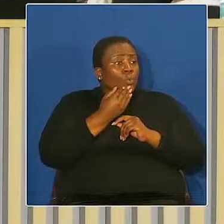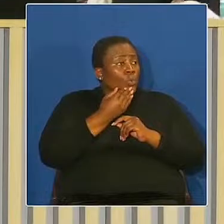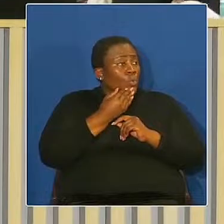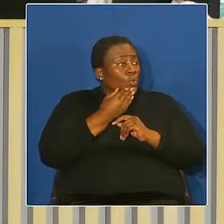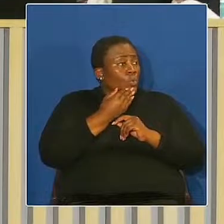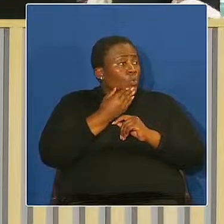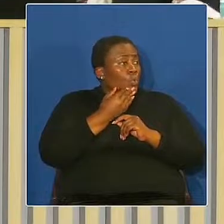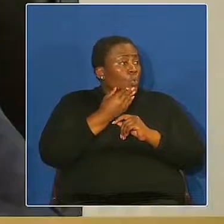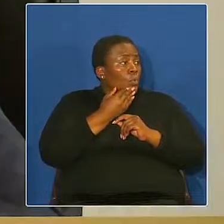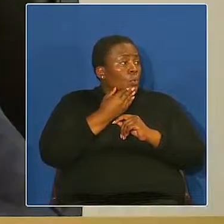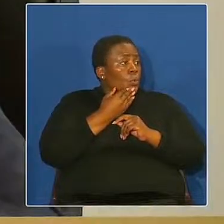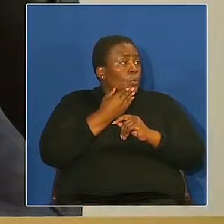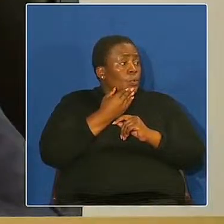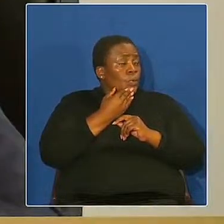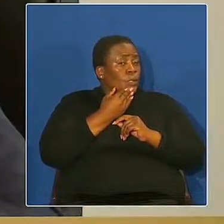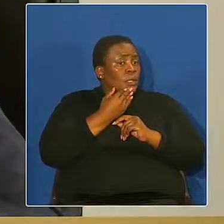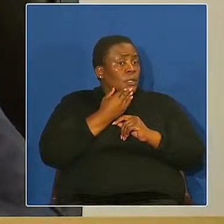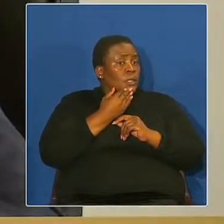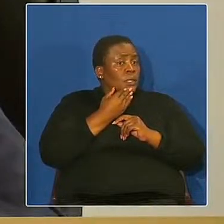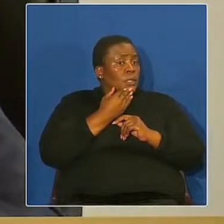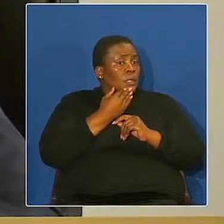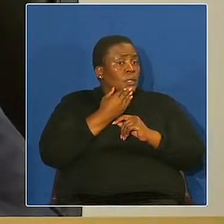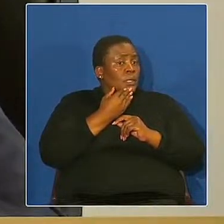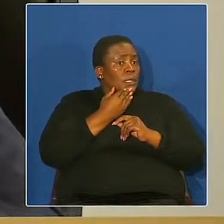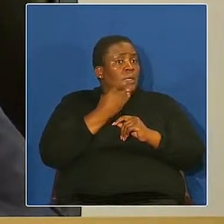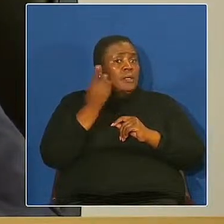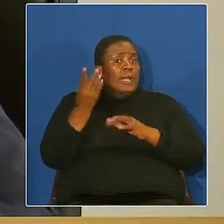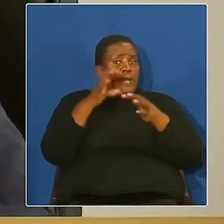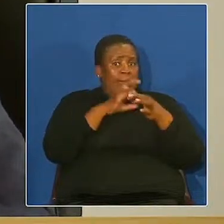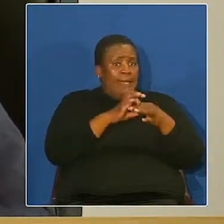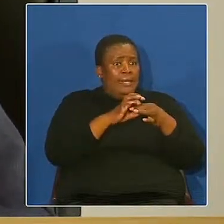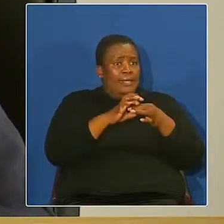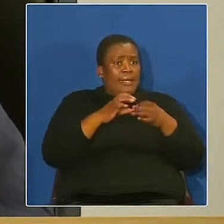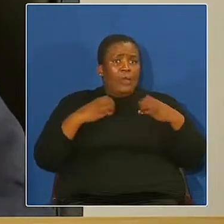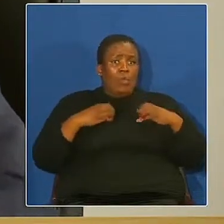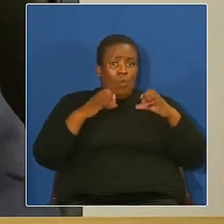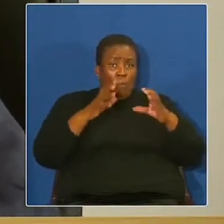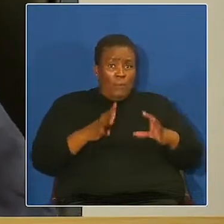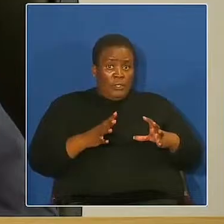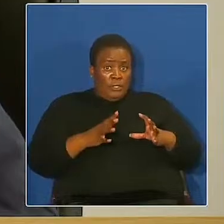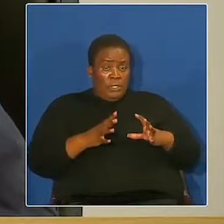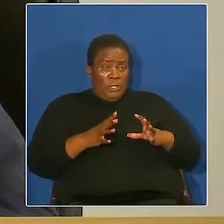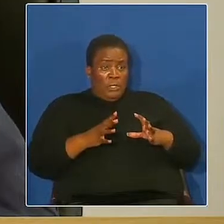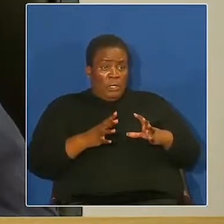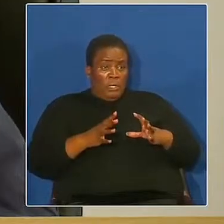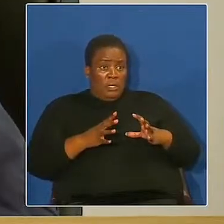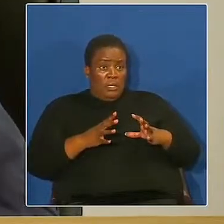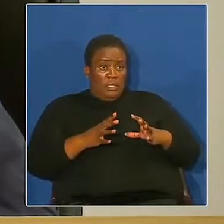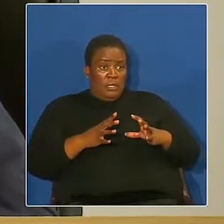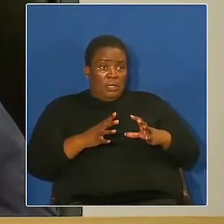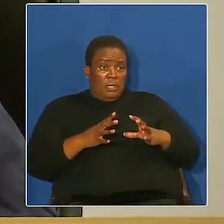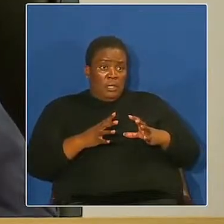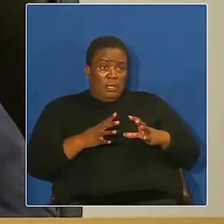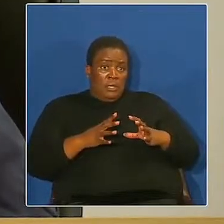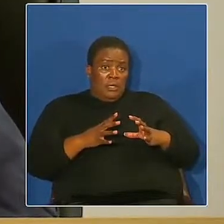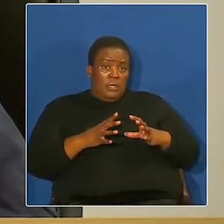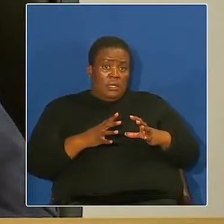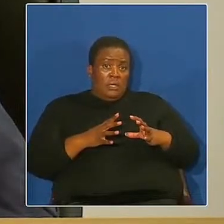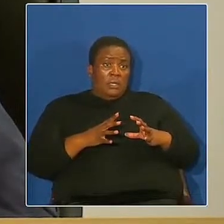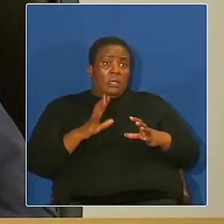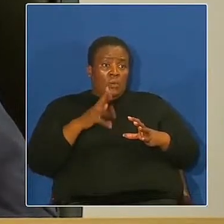Khan is? It will, that link, Commissioner, thank you. When that link is made, it